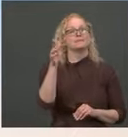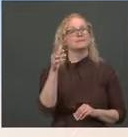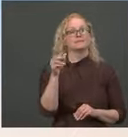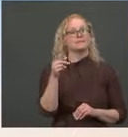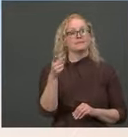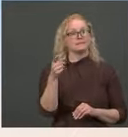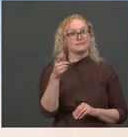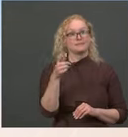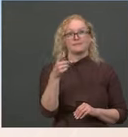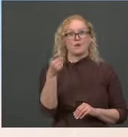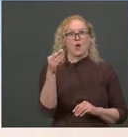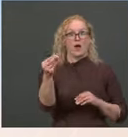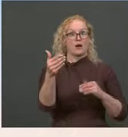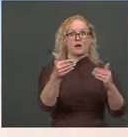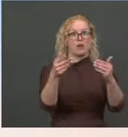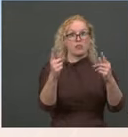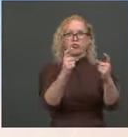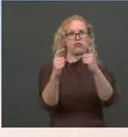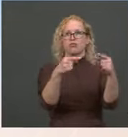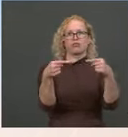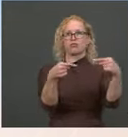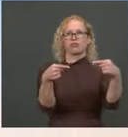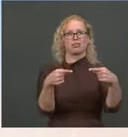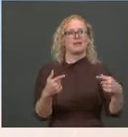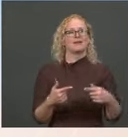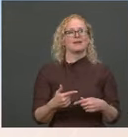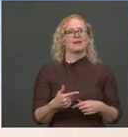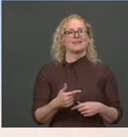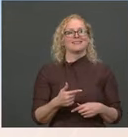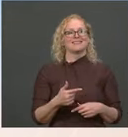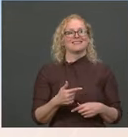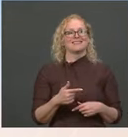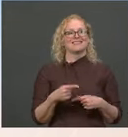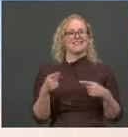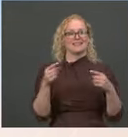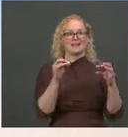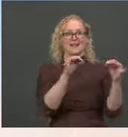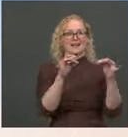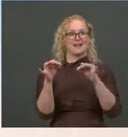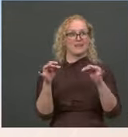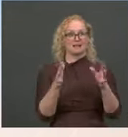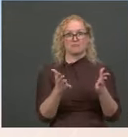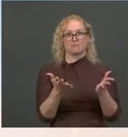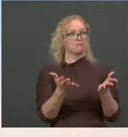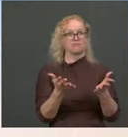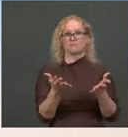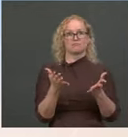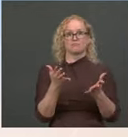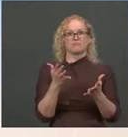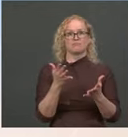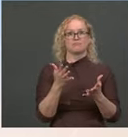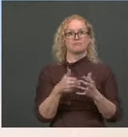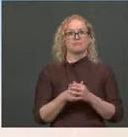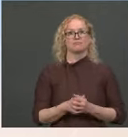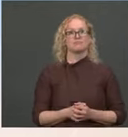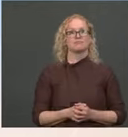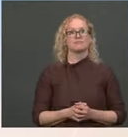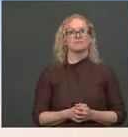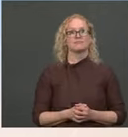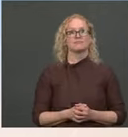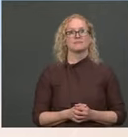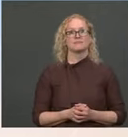I As have a badge and I can expected, ask a number questions, of right? states have Well, I'll ask filed suit questions. against the administration over this vaccine requirement for workers at